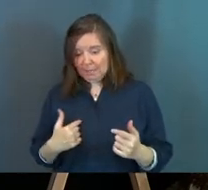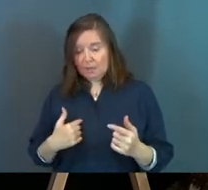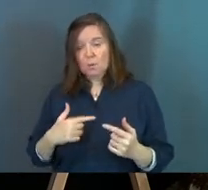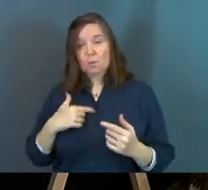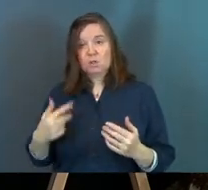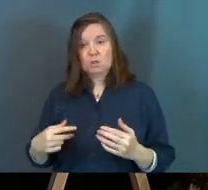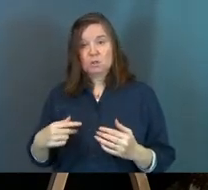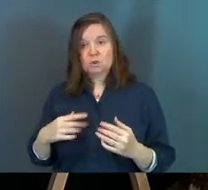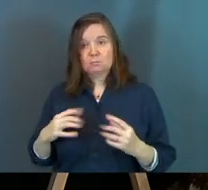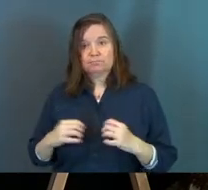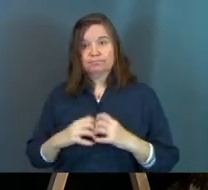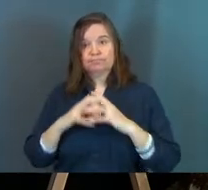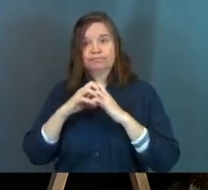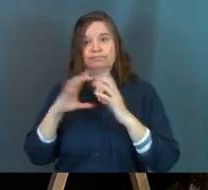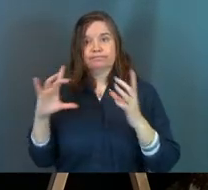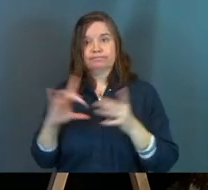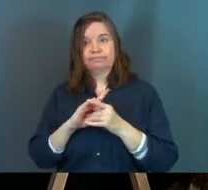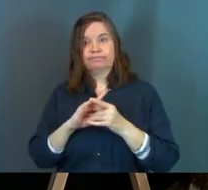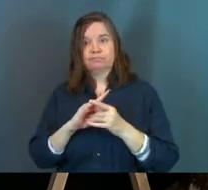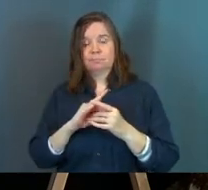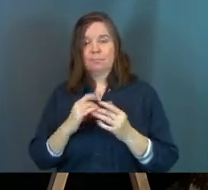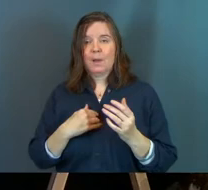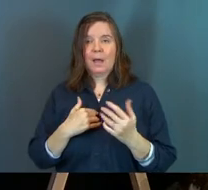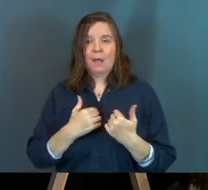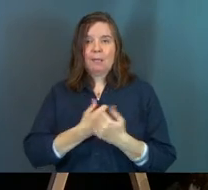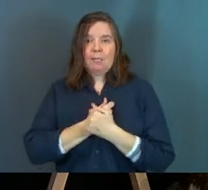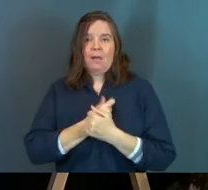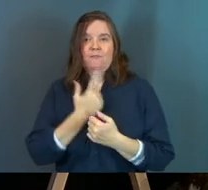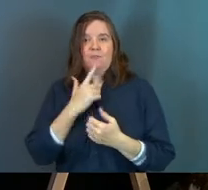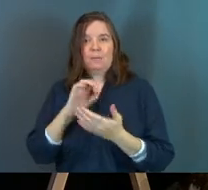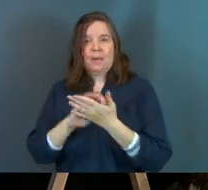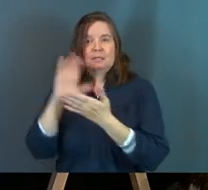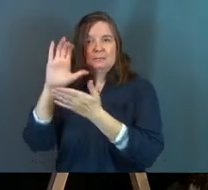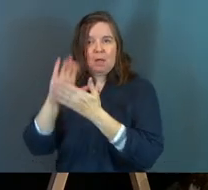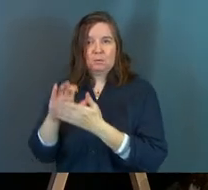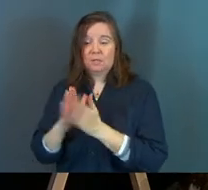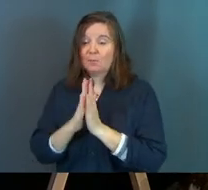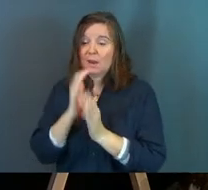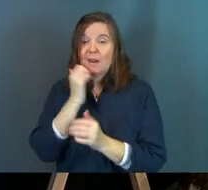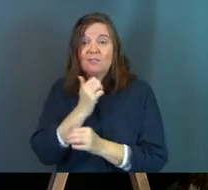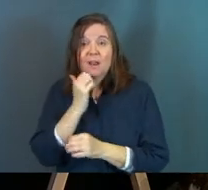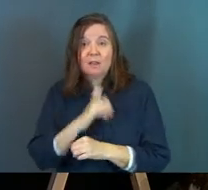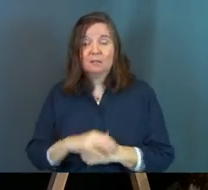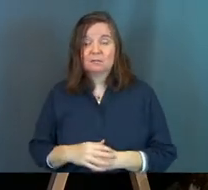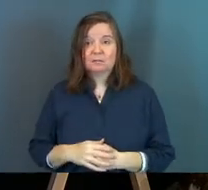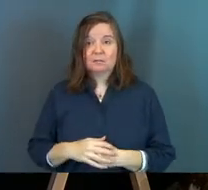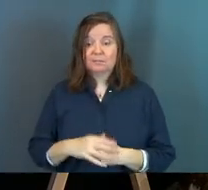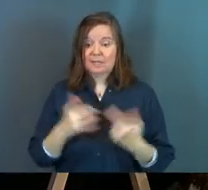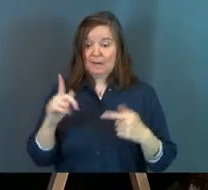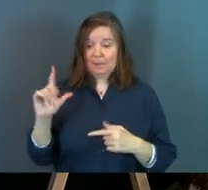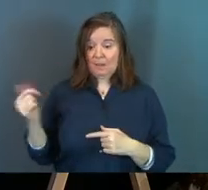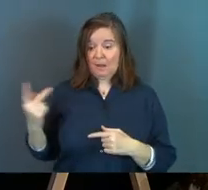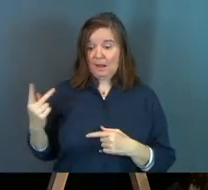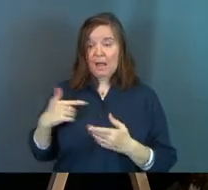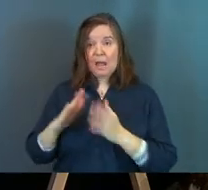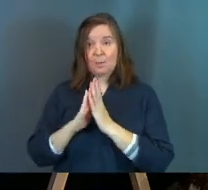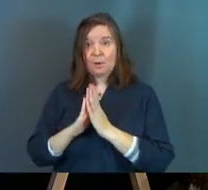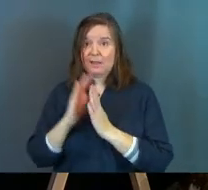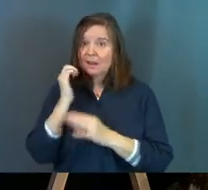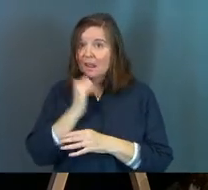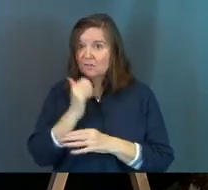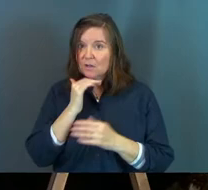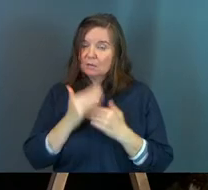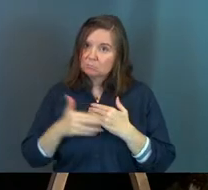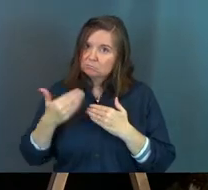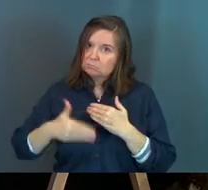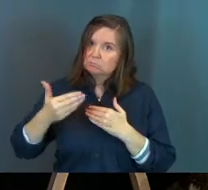would you resurrect my romantic love for my spouse? Pray it every day. When it happened to Linda and I prayed that prayer every